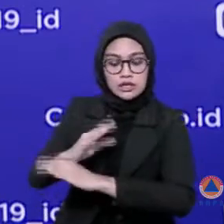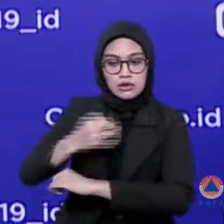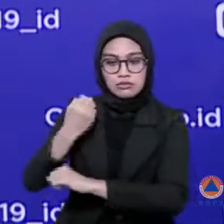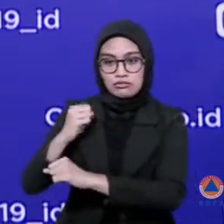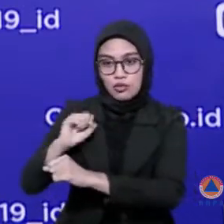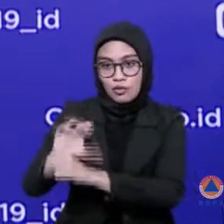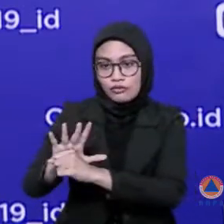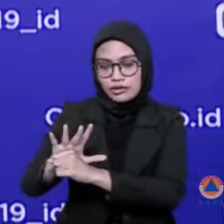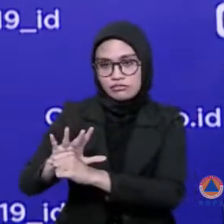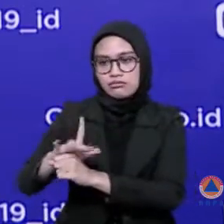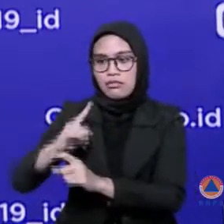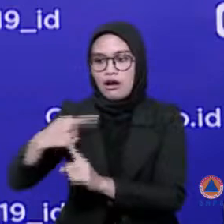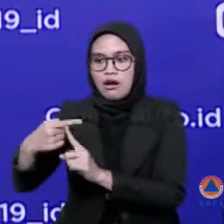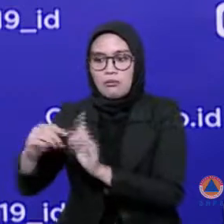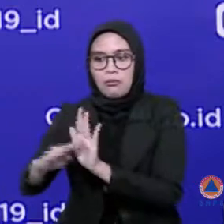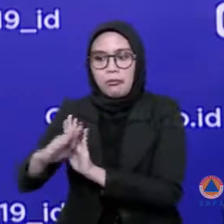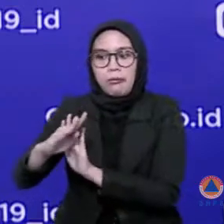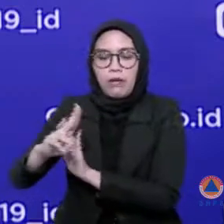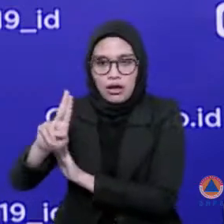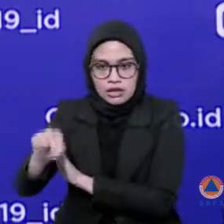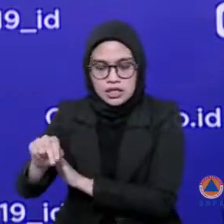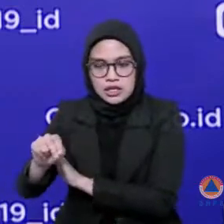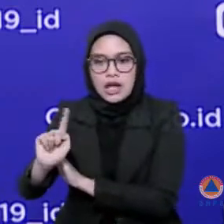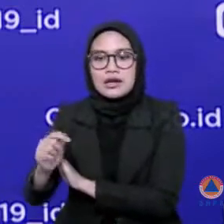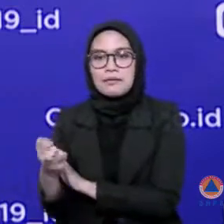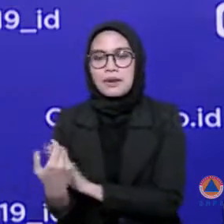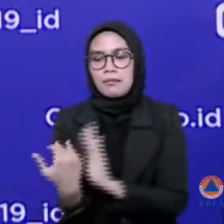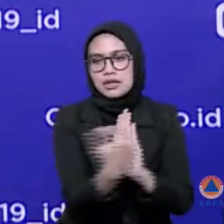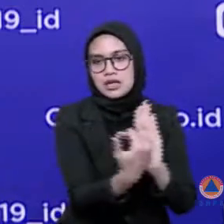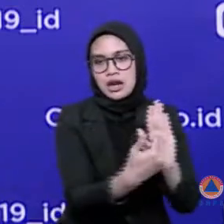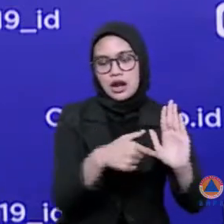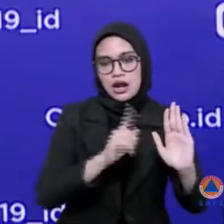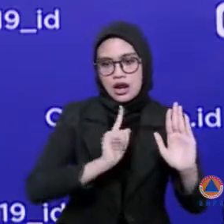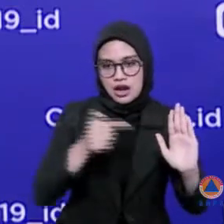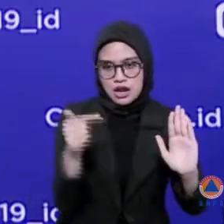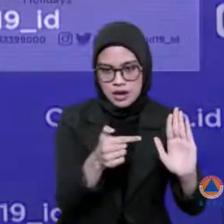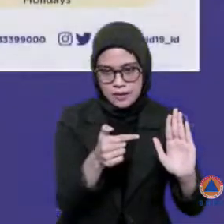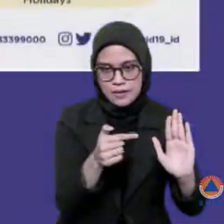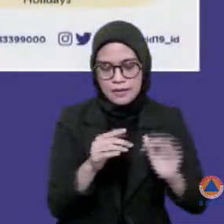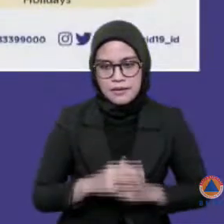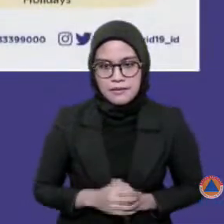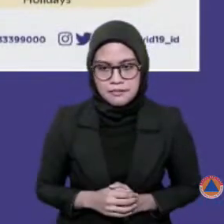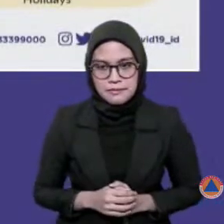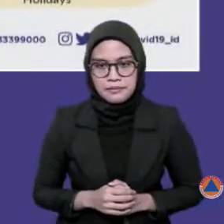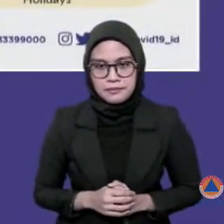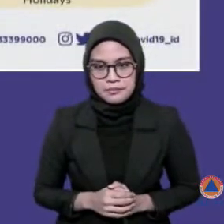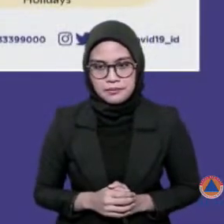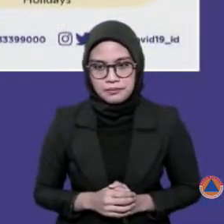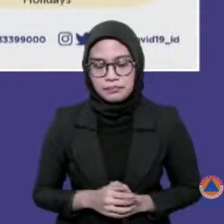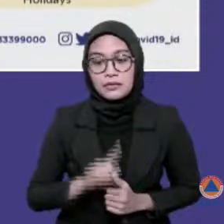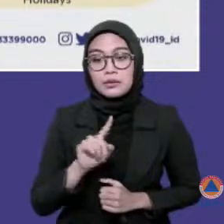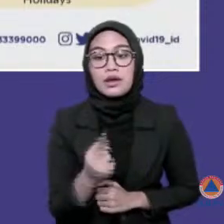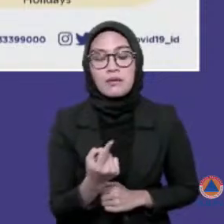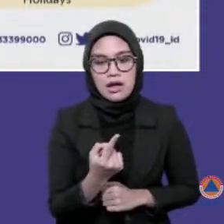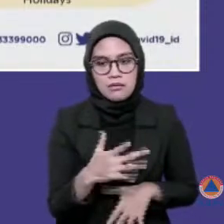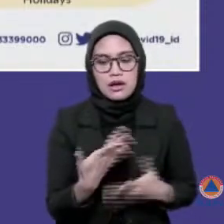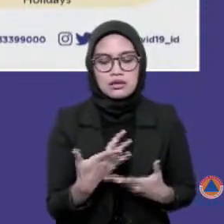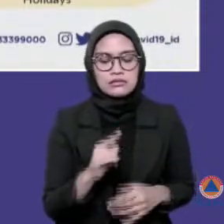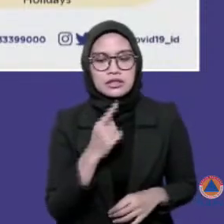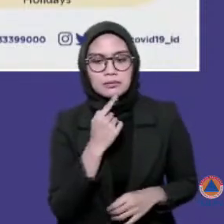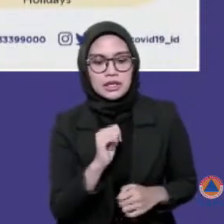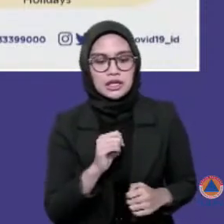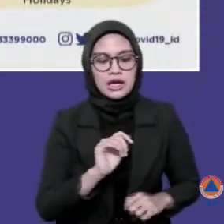potential increase in cases. This potential can be triggered by community activities and